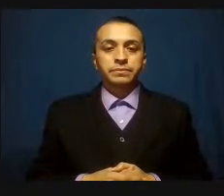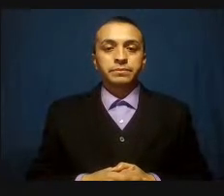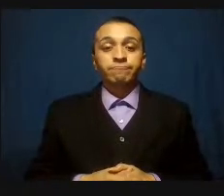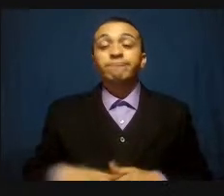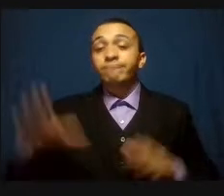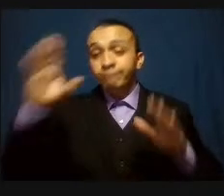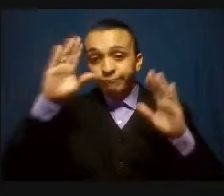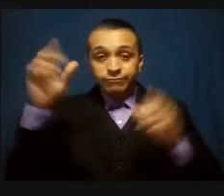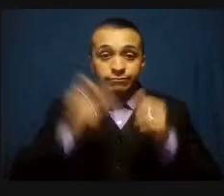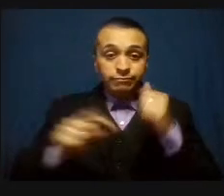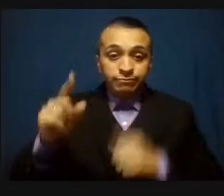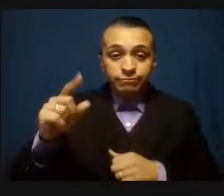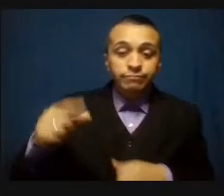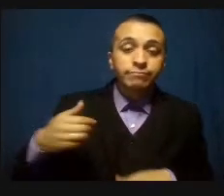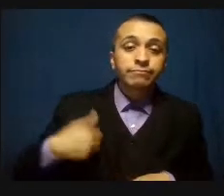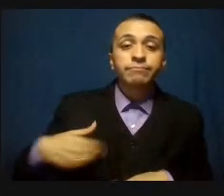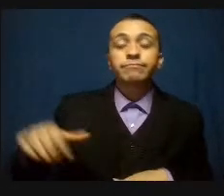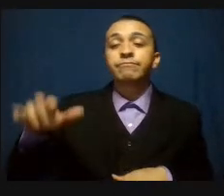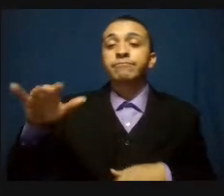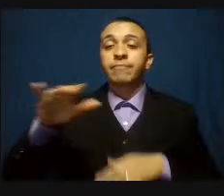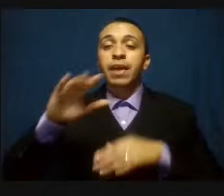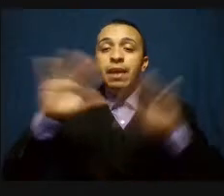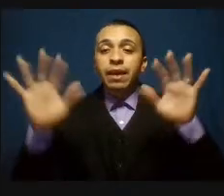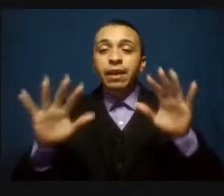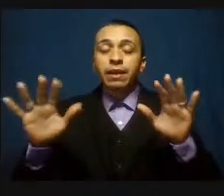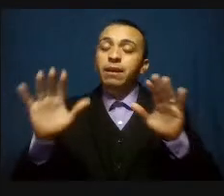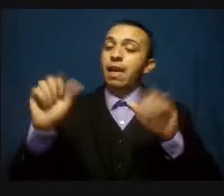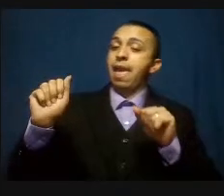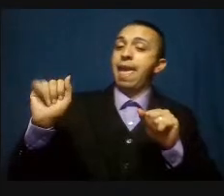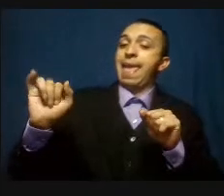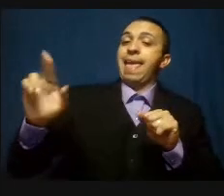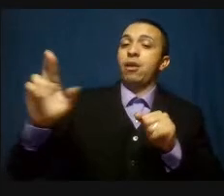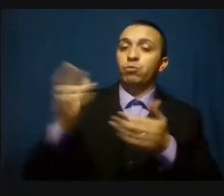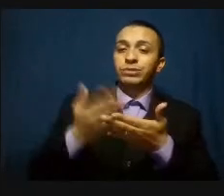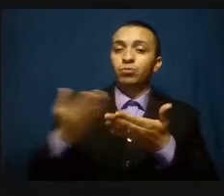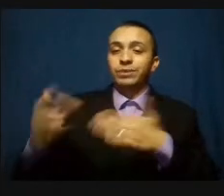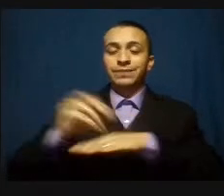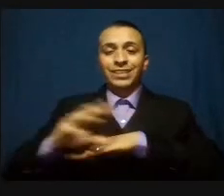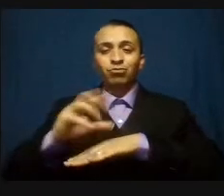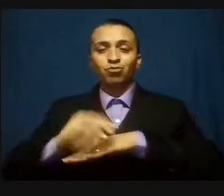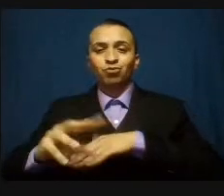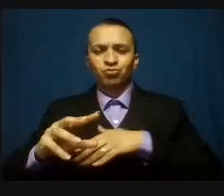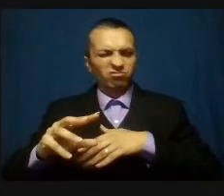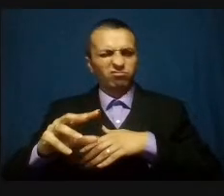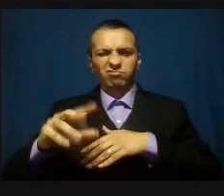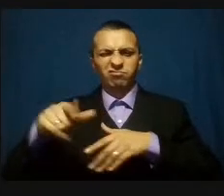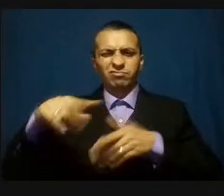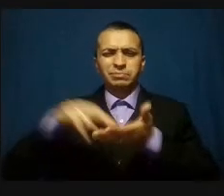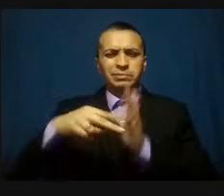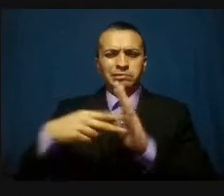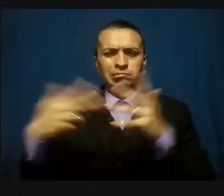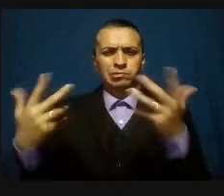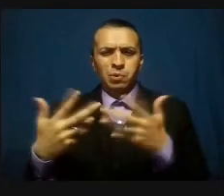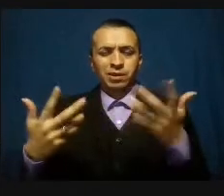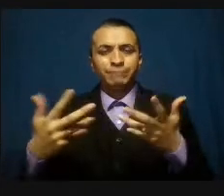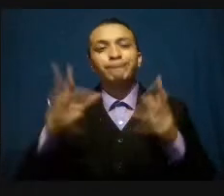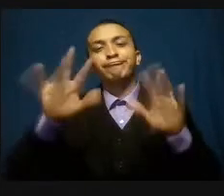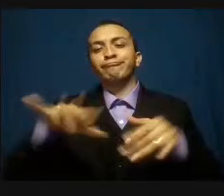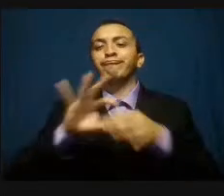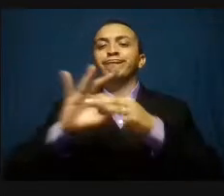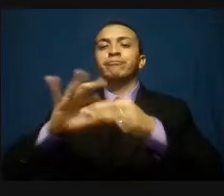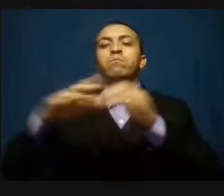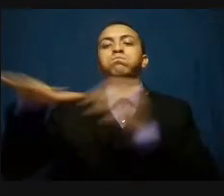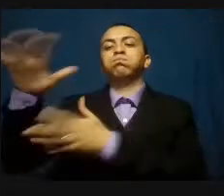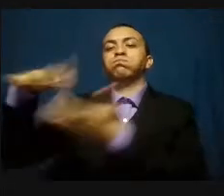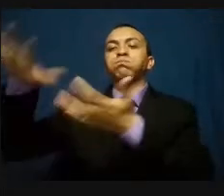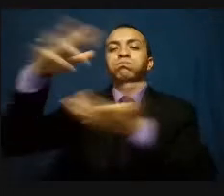I am Dr. Amber Ortega, your Air Resource Advisor. And an Air Resource Advisor gives custom smoke forecasts for the area around the